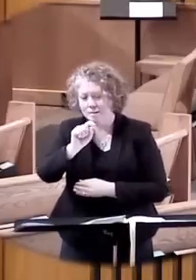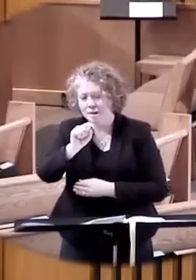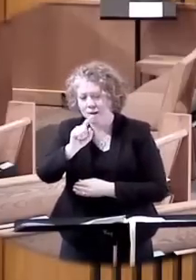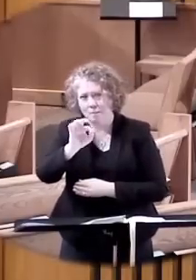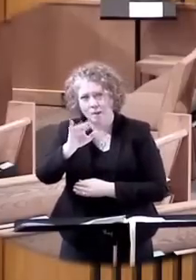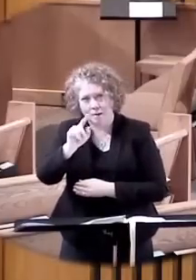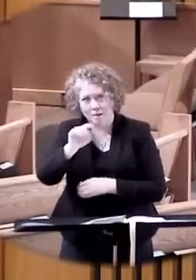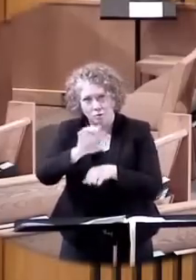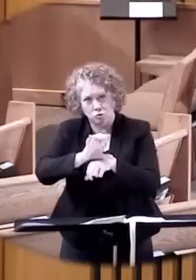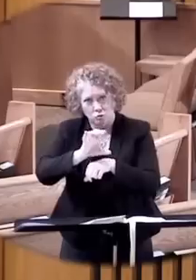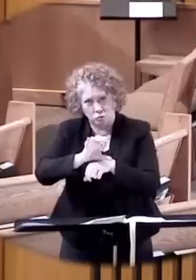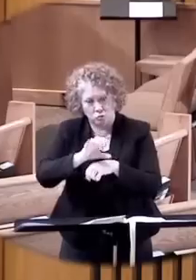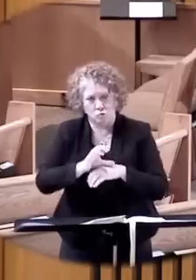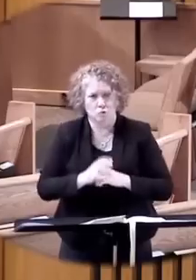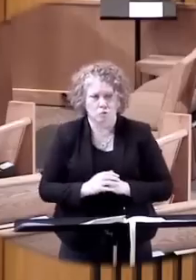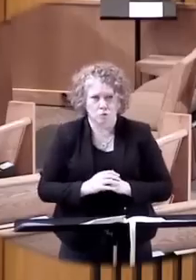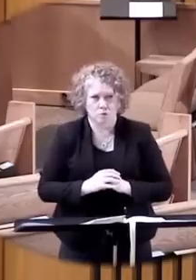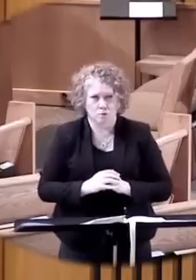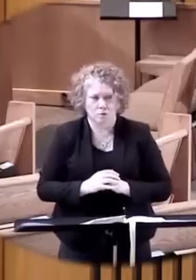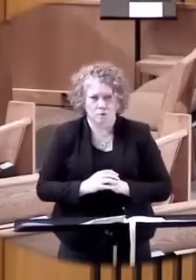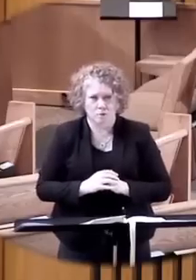churches,